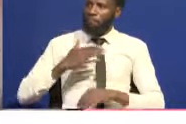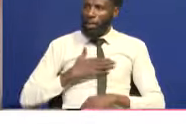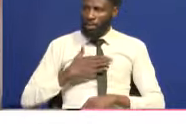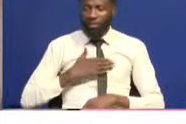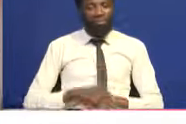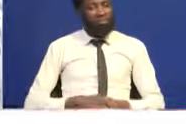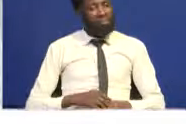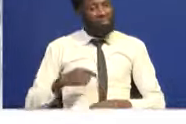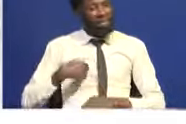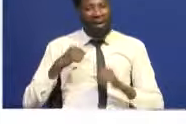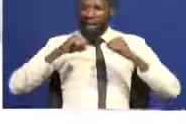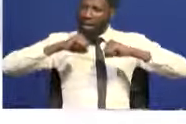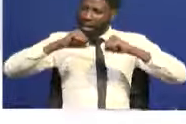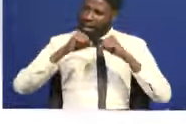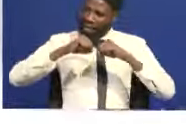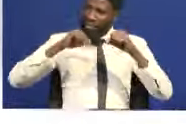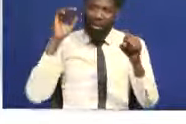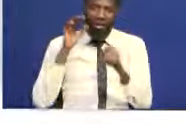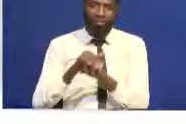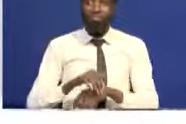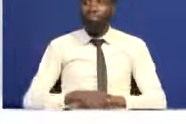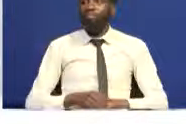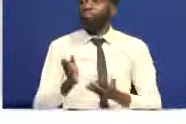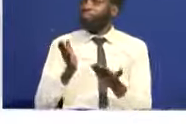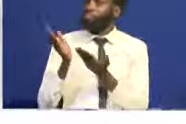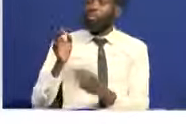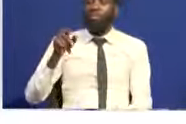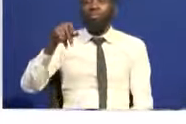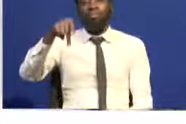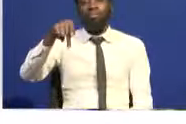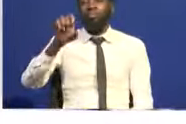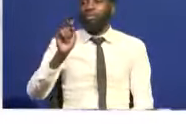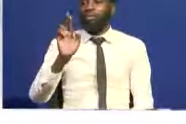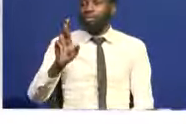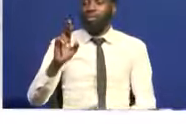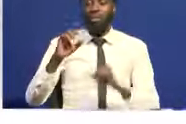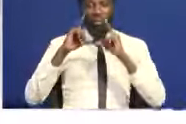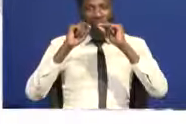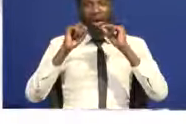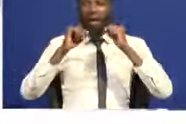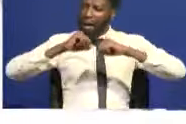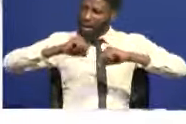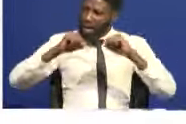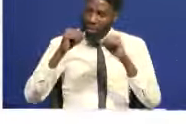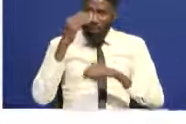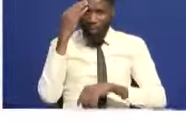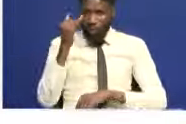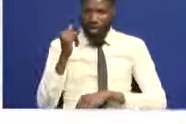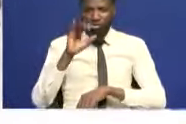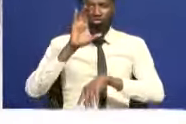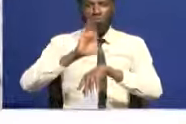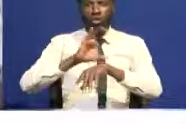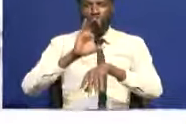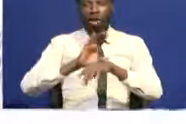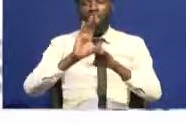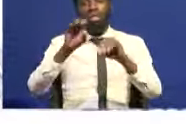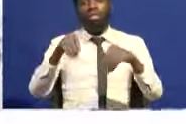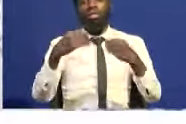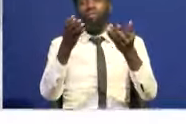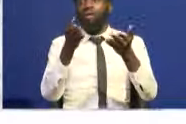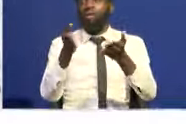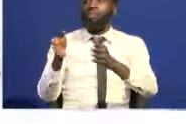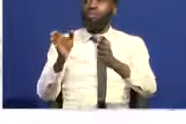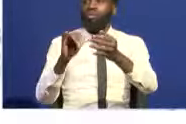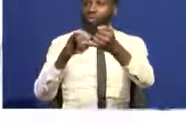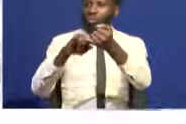Niko na furaha sana. Peter Mwangi Nganga from the Akorino sect said he was happy that the church accorded him the chance to wed the love